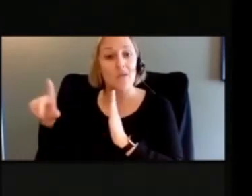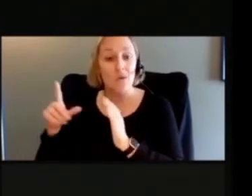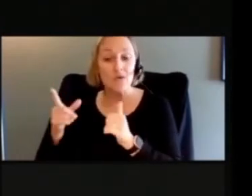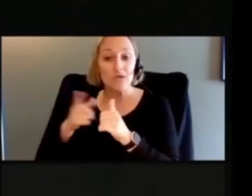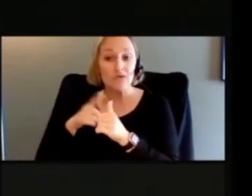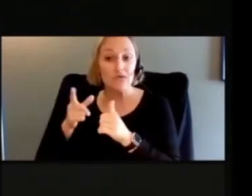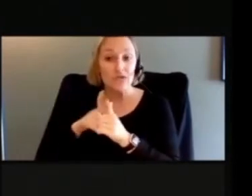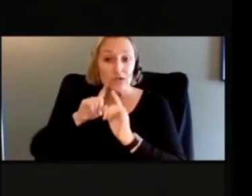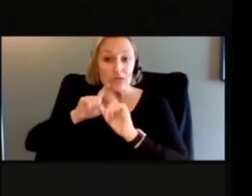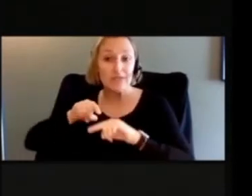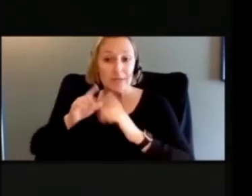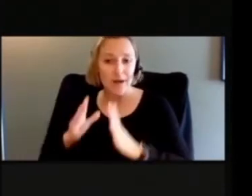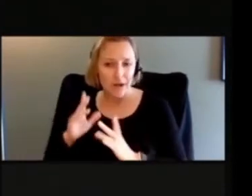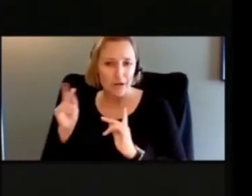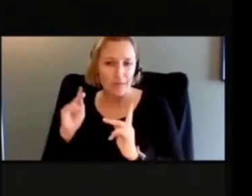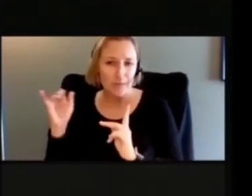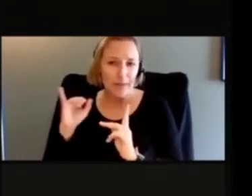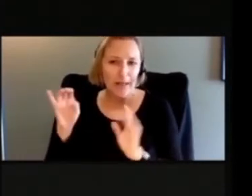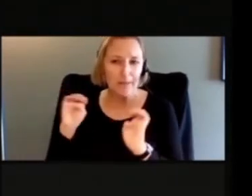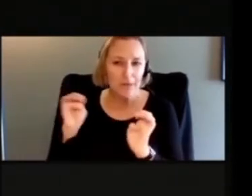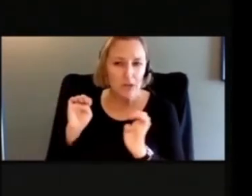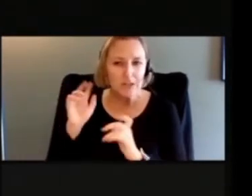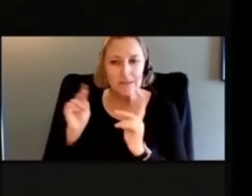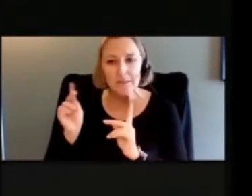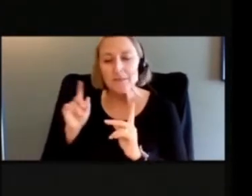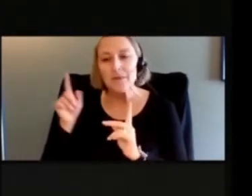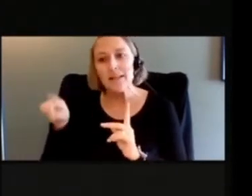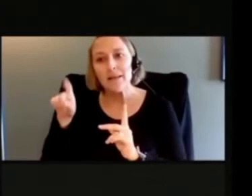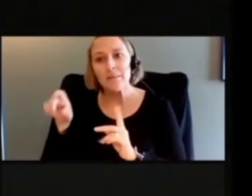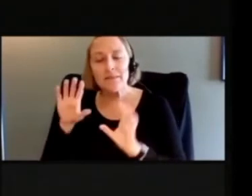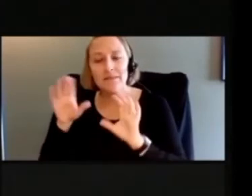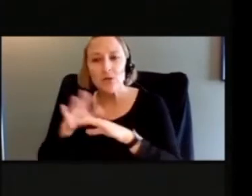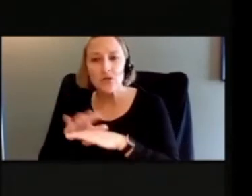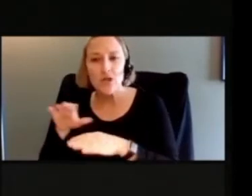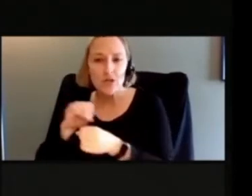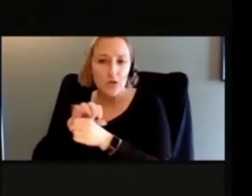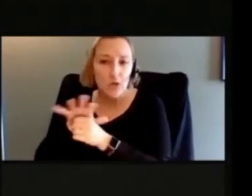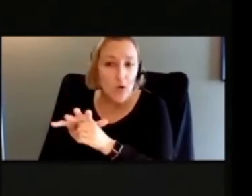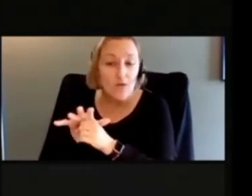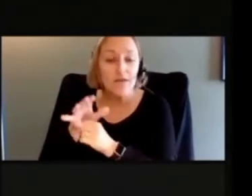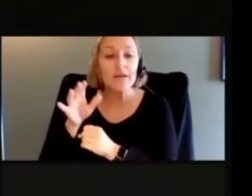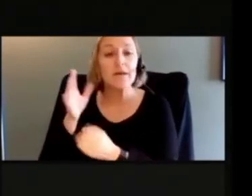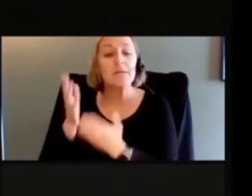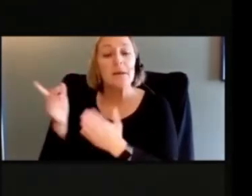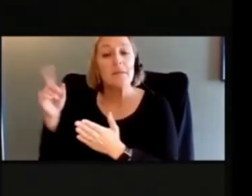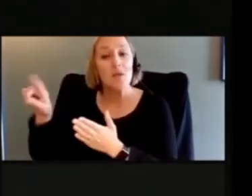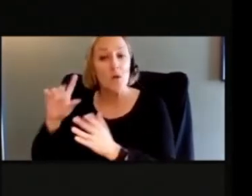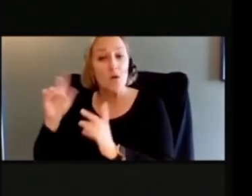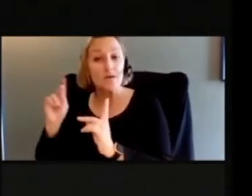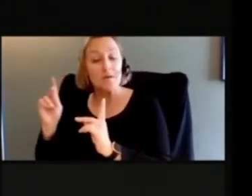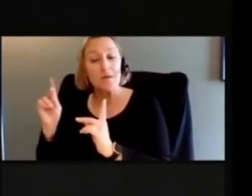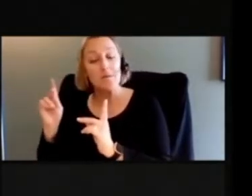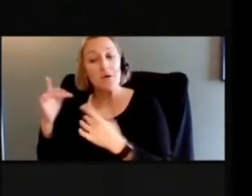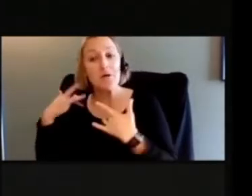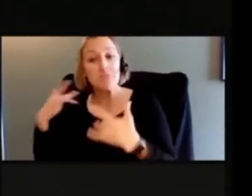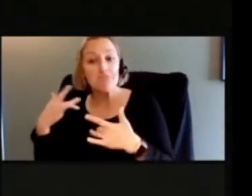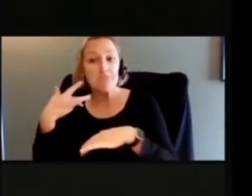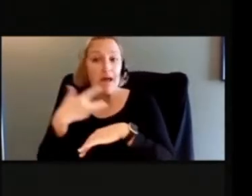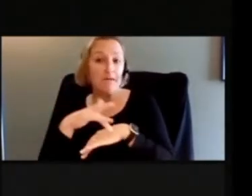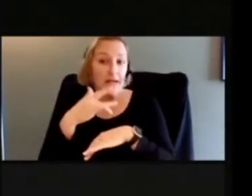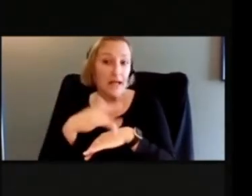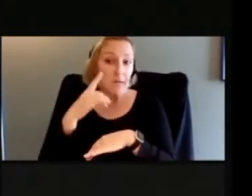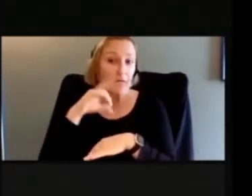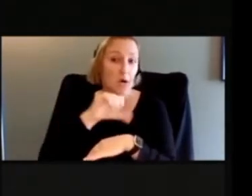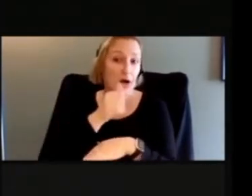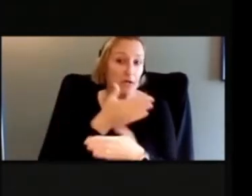to focus more on COVID, the first responders who may usually be available, and this is not solely